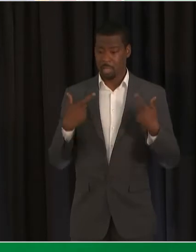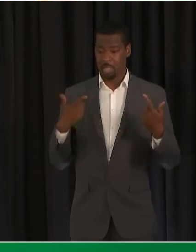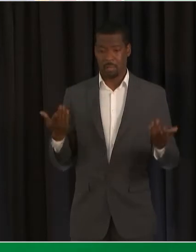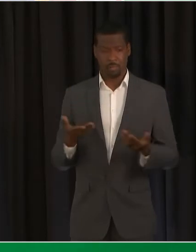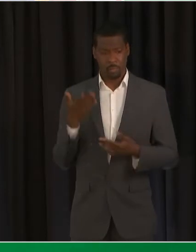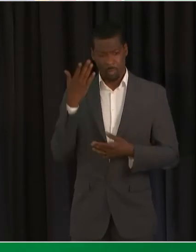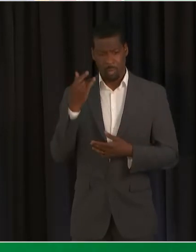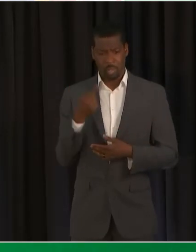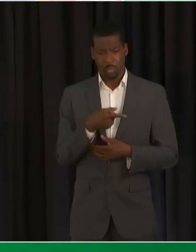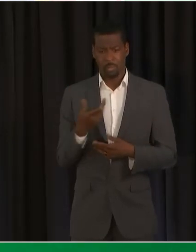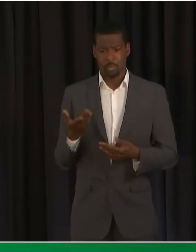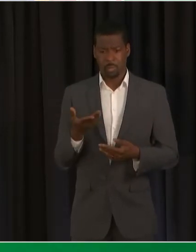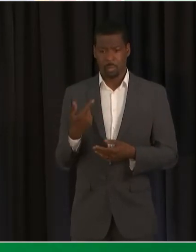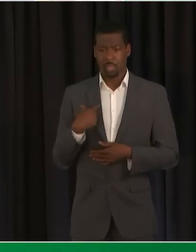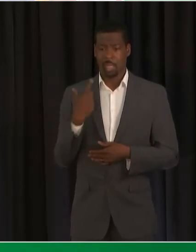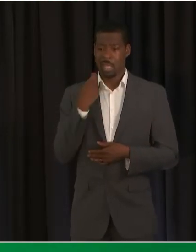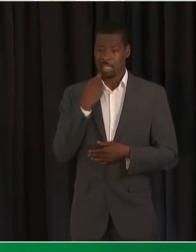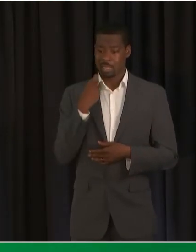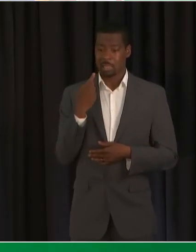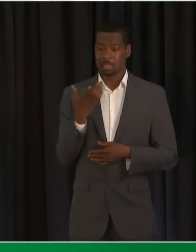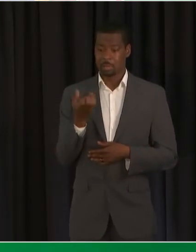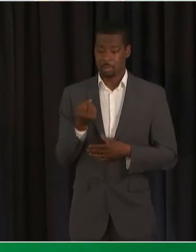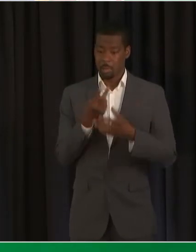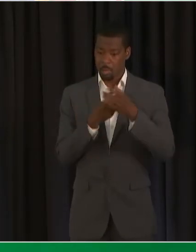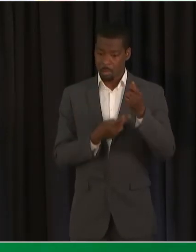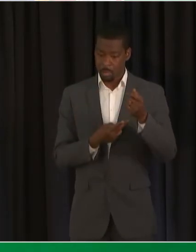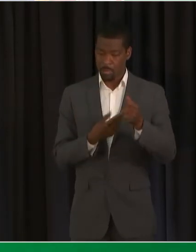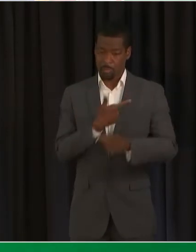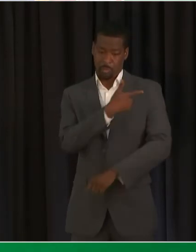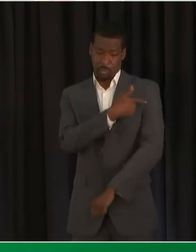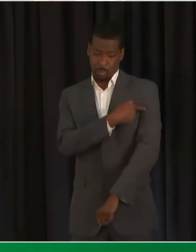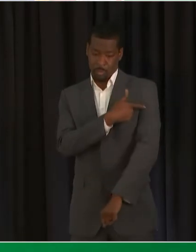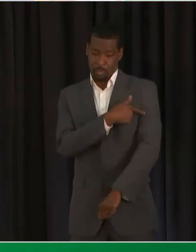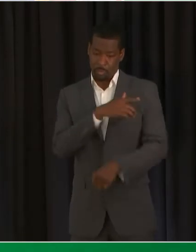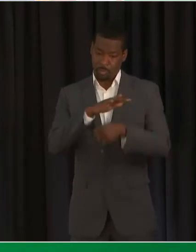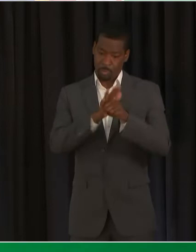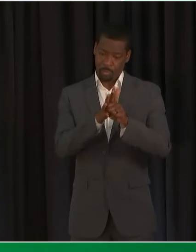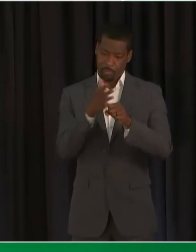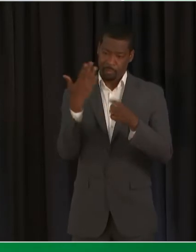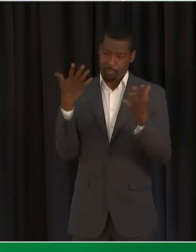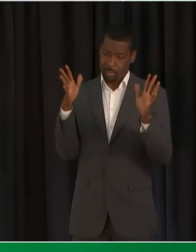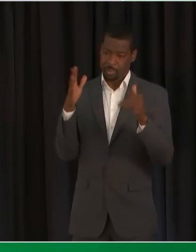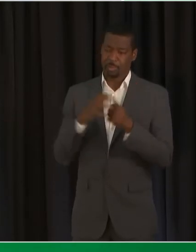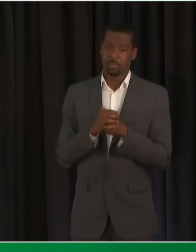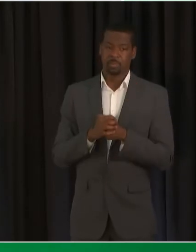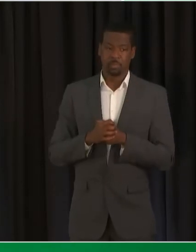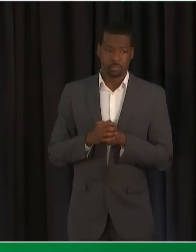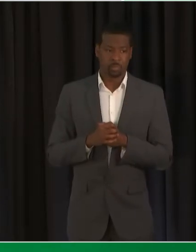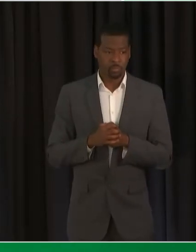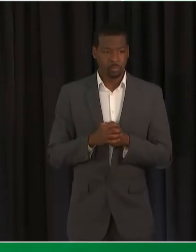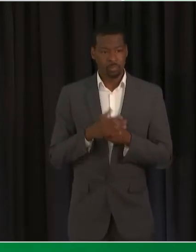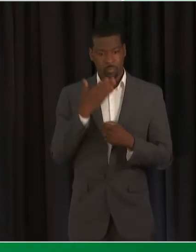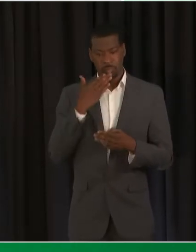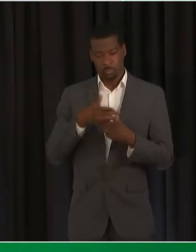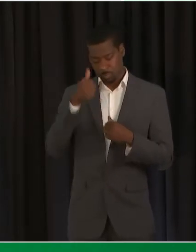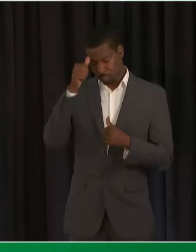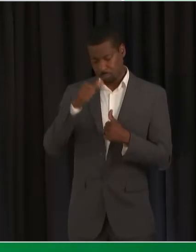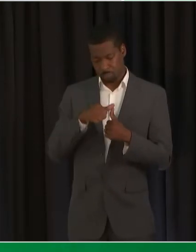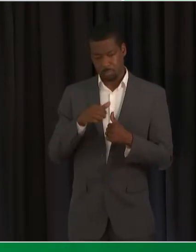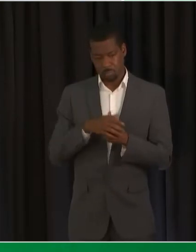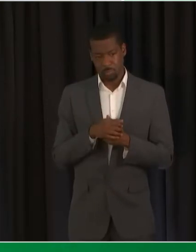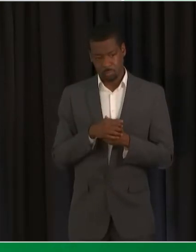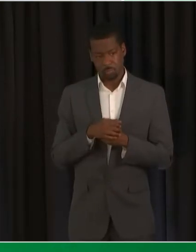Can you tell us why that is? Because I have received both vaccinations. Fantastic. Yes. So it's a good reminder.